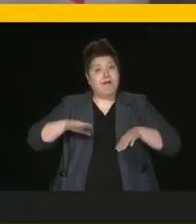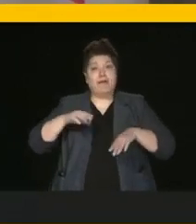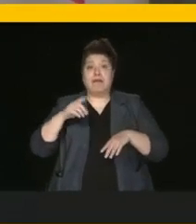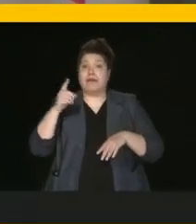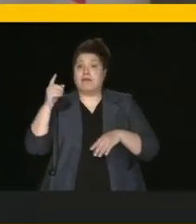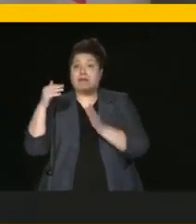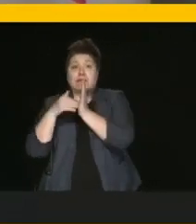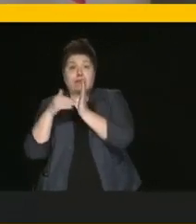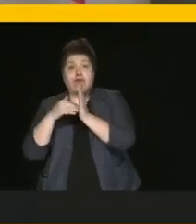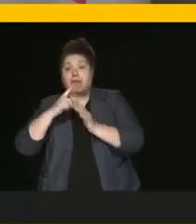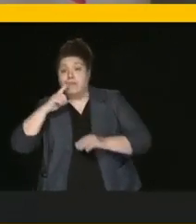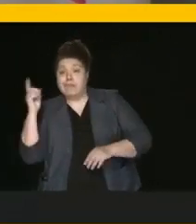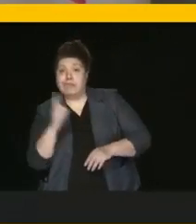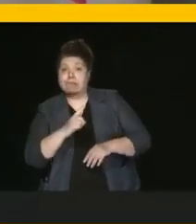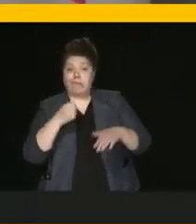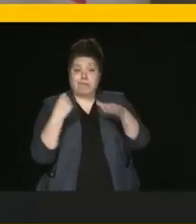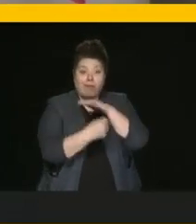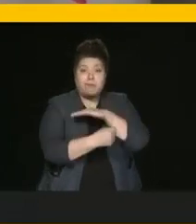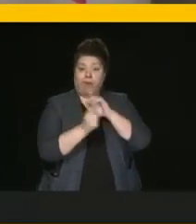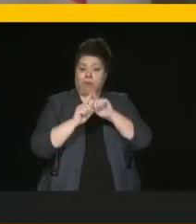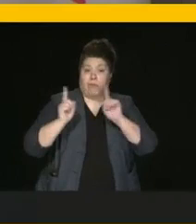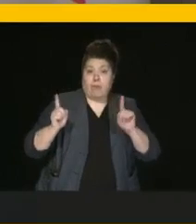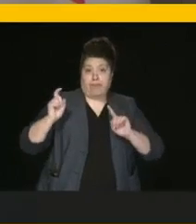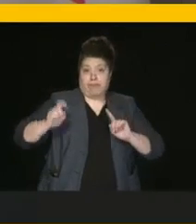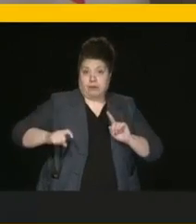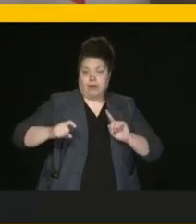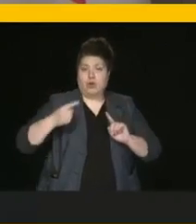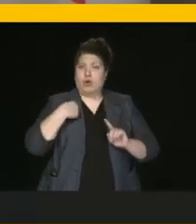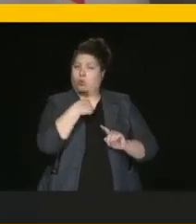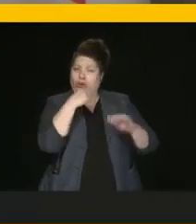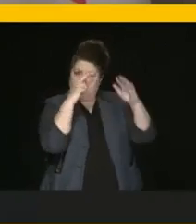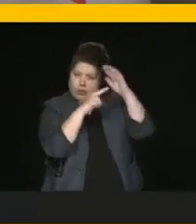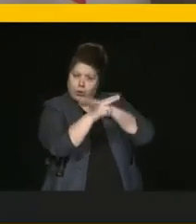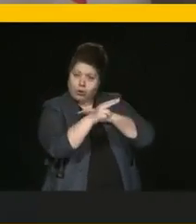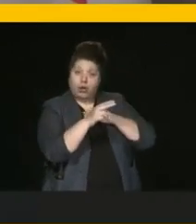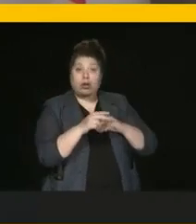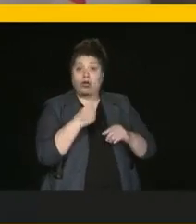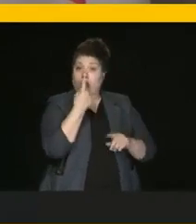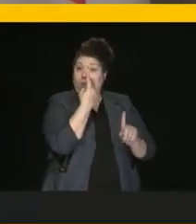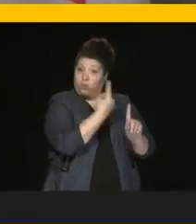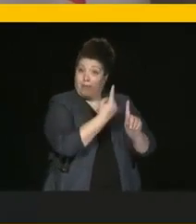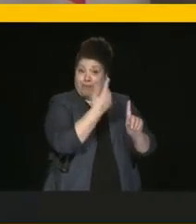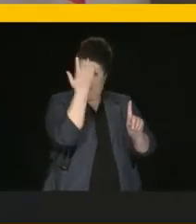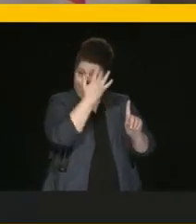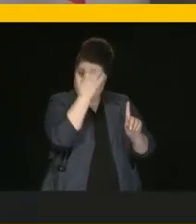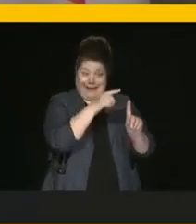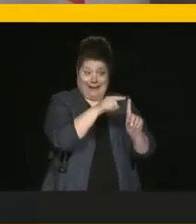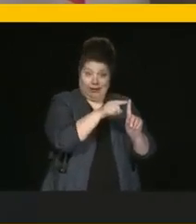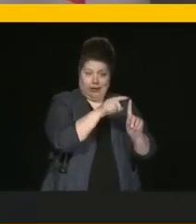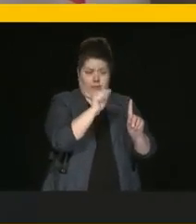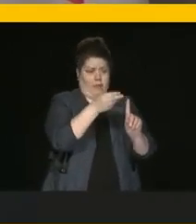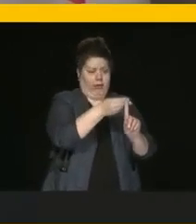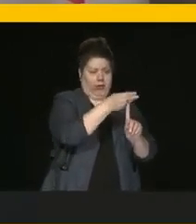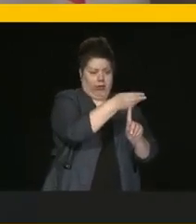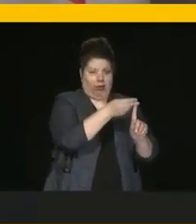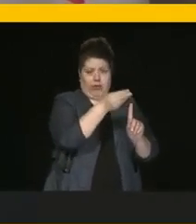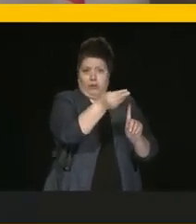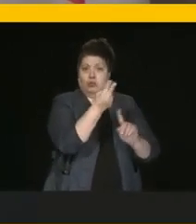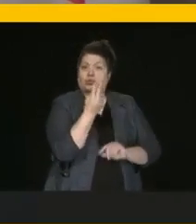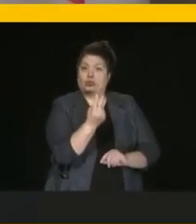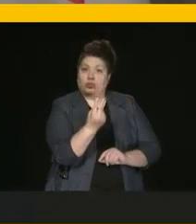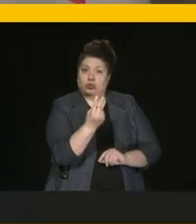each individual passed the virus on to just over 2 additional people. Since we have taken a series of critical public